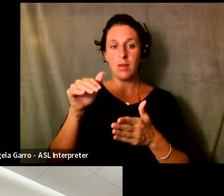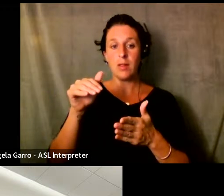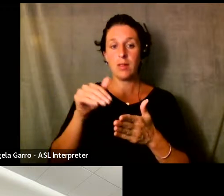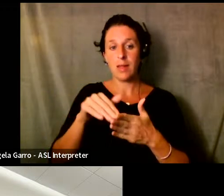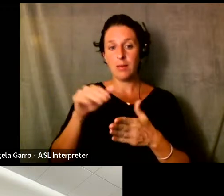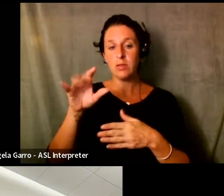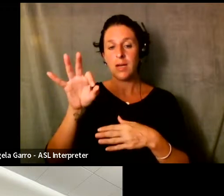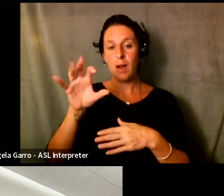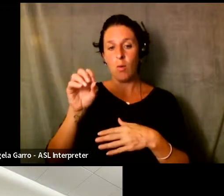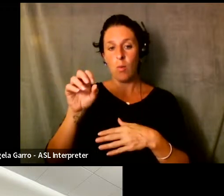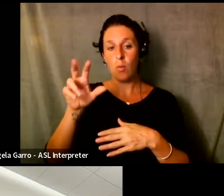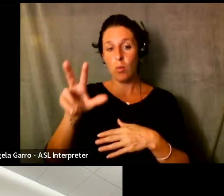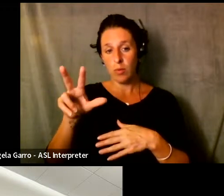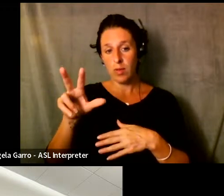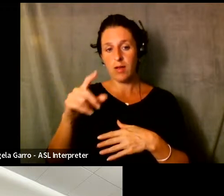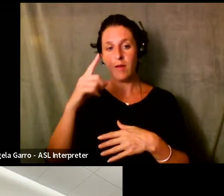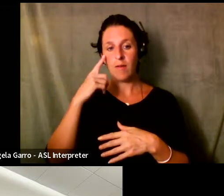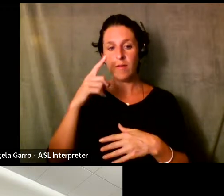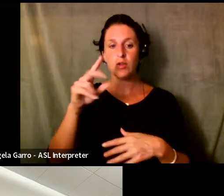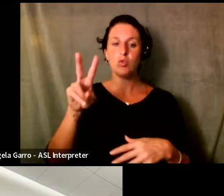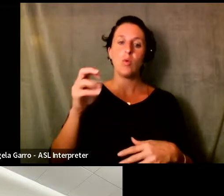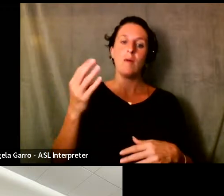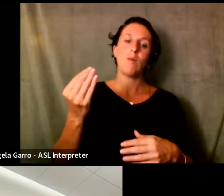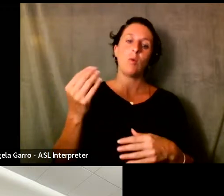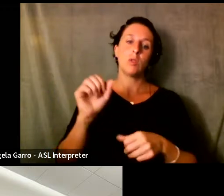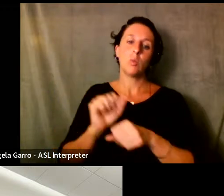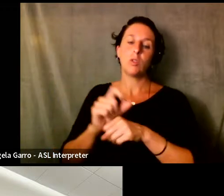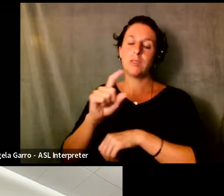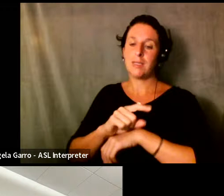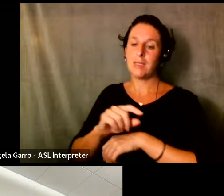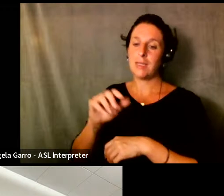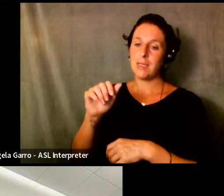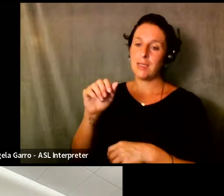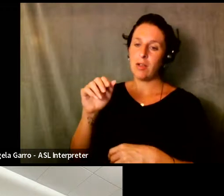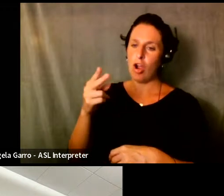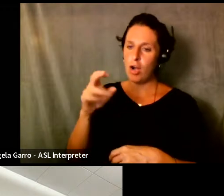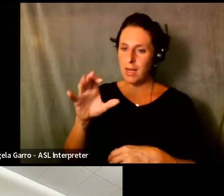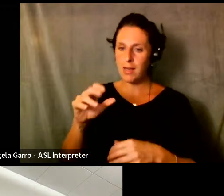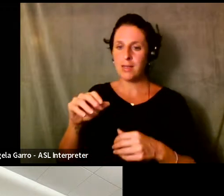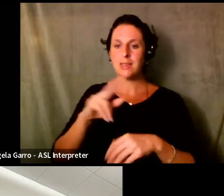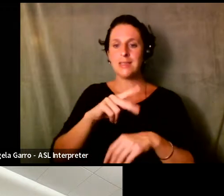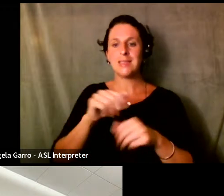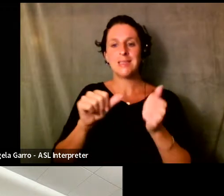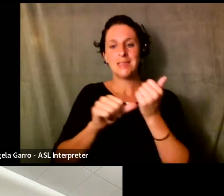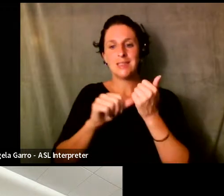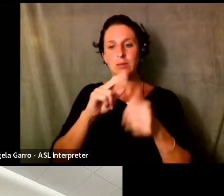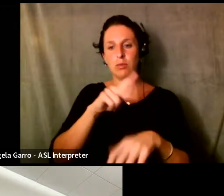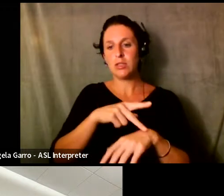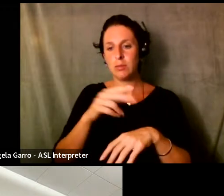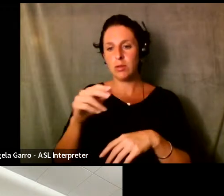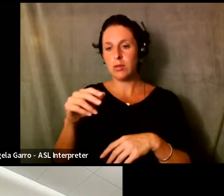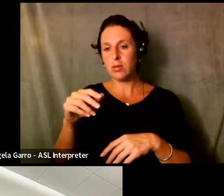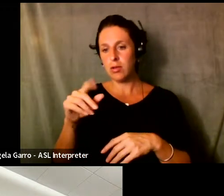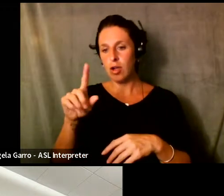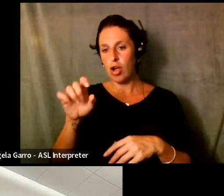$173,903 for 214 workdays. Andrew Hardig, assistant principal, Aragon, salary